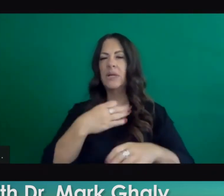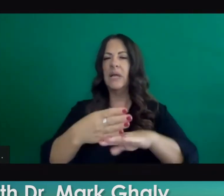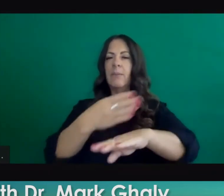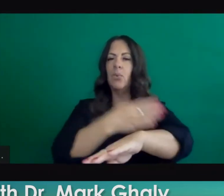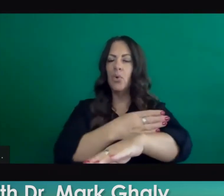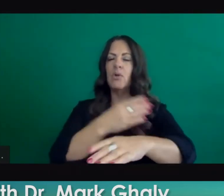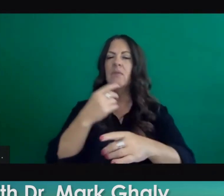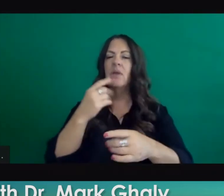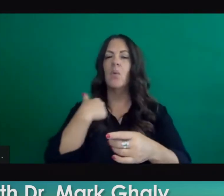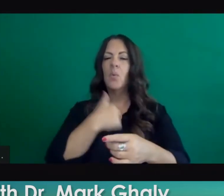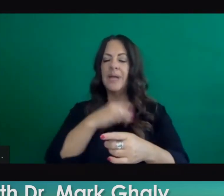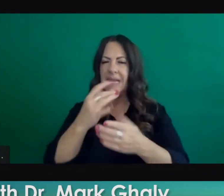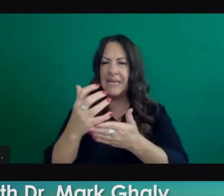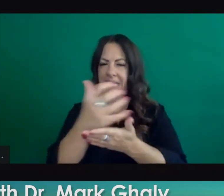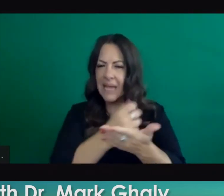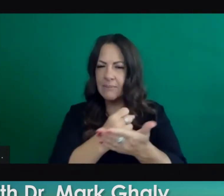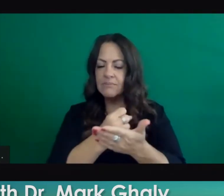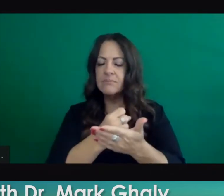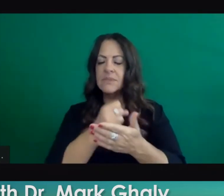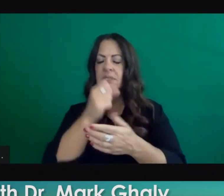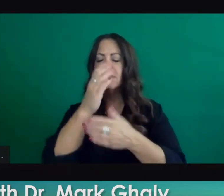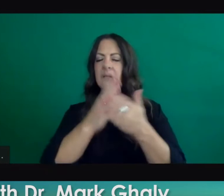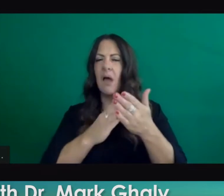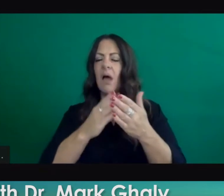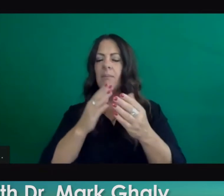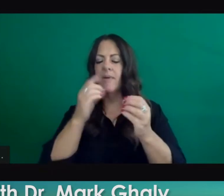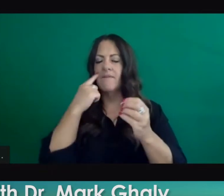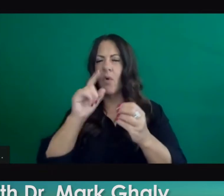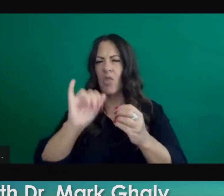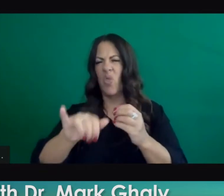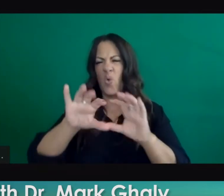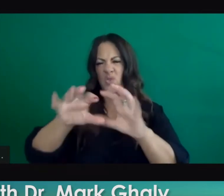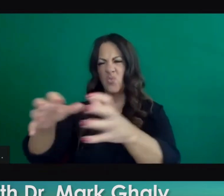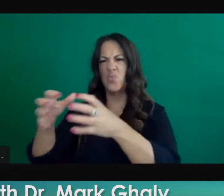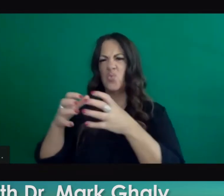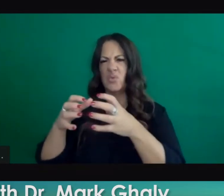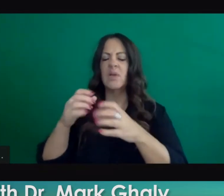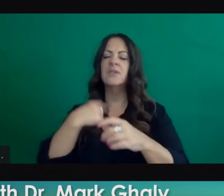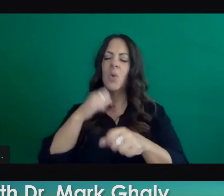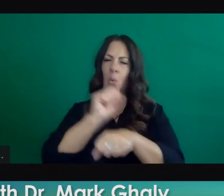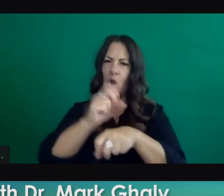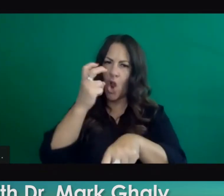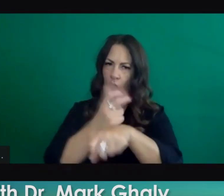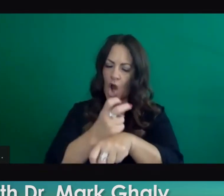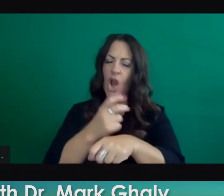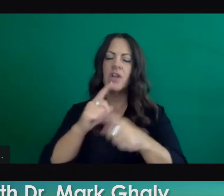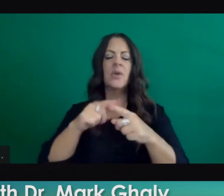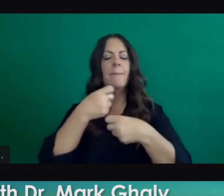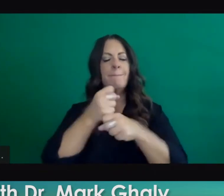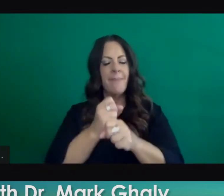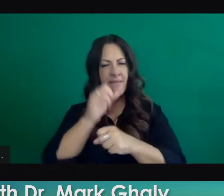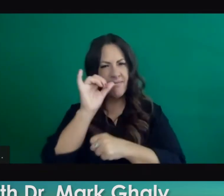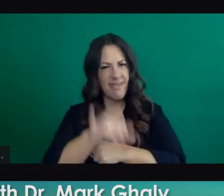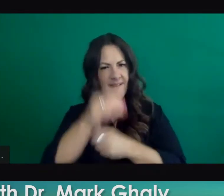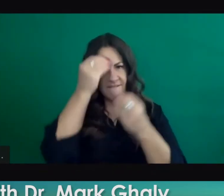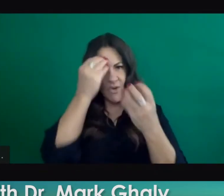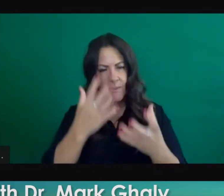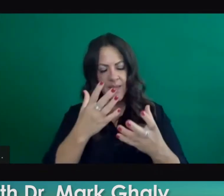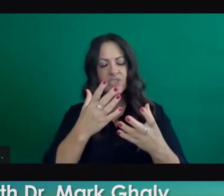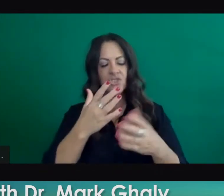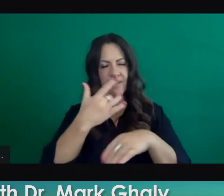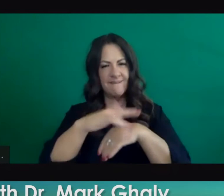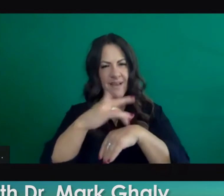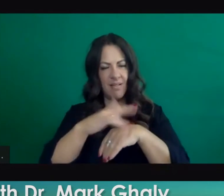data that we hope to have, but it's still not good enough. So working hard on increasing the availability, because without that,